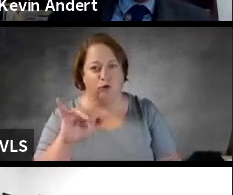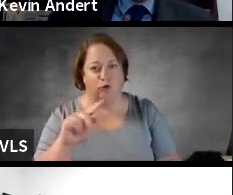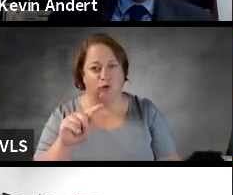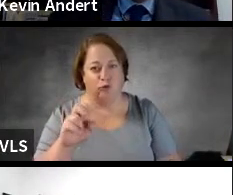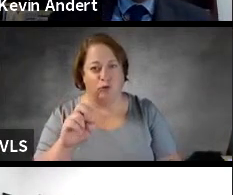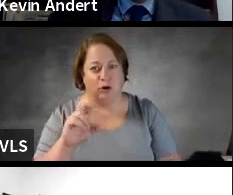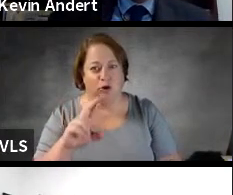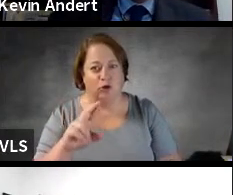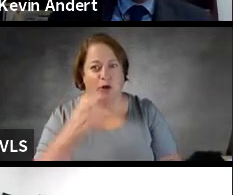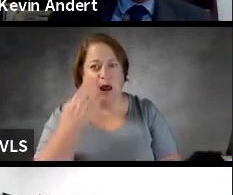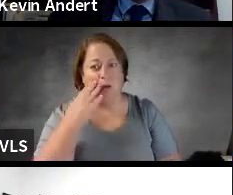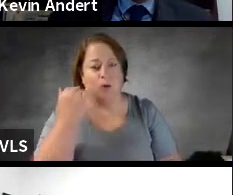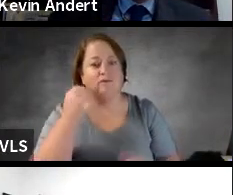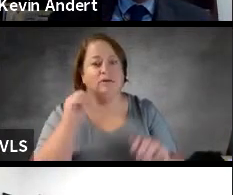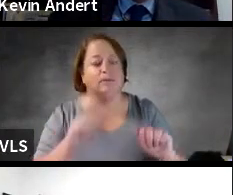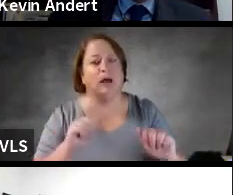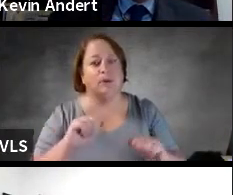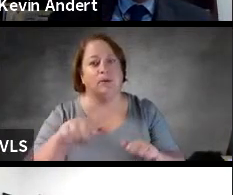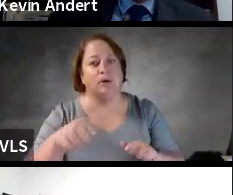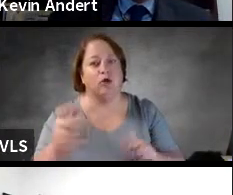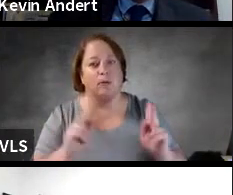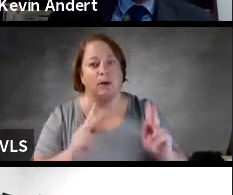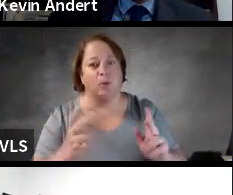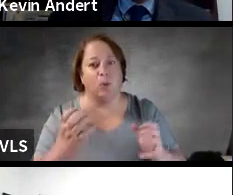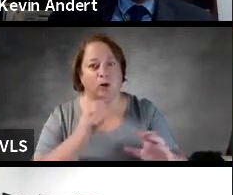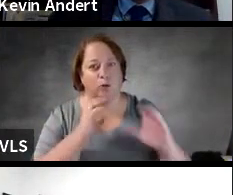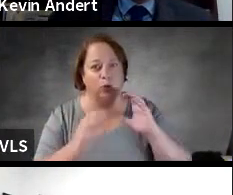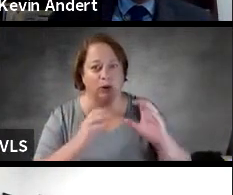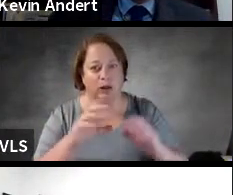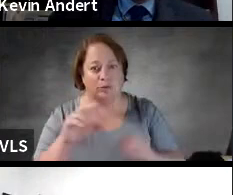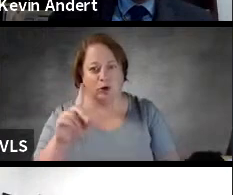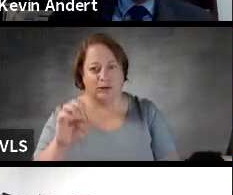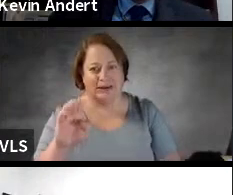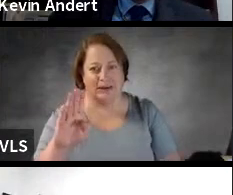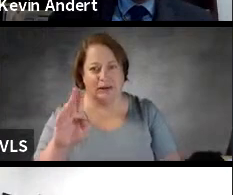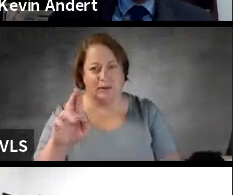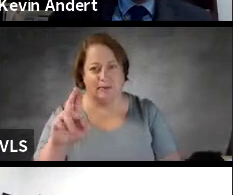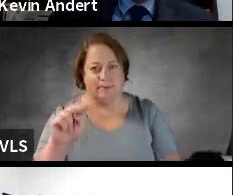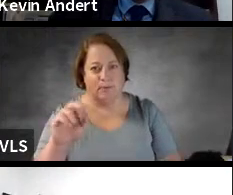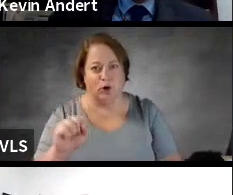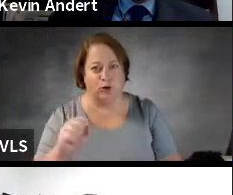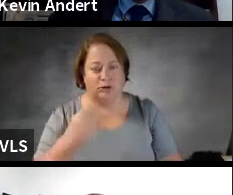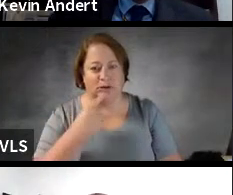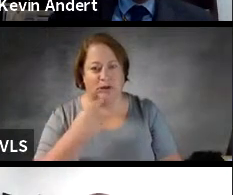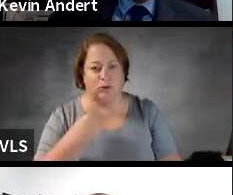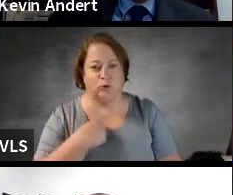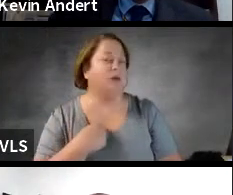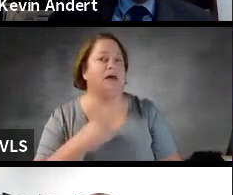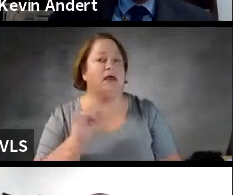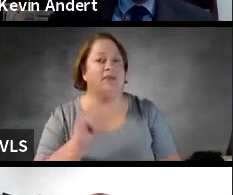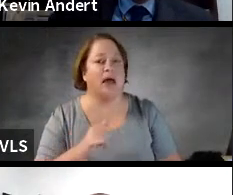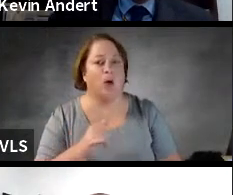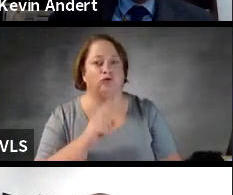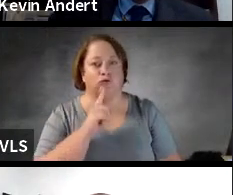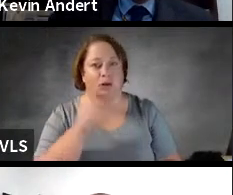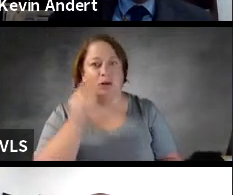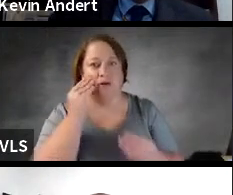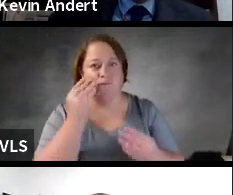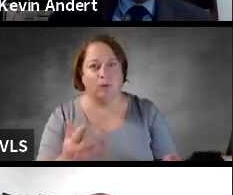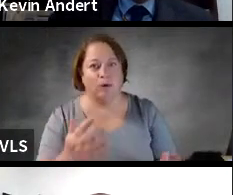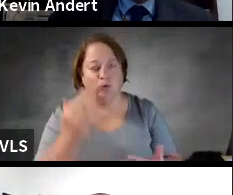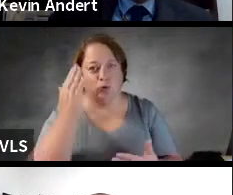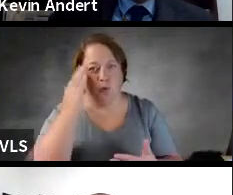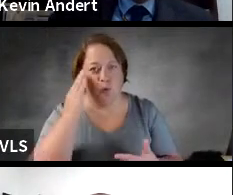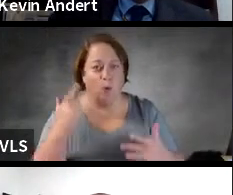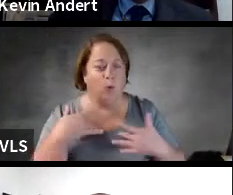that's a possibility, if other people want to communicate, because Dee Burns had communicated to me. And to me, that was so informative to know